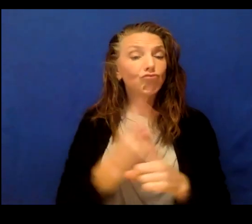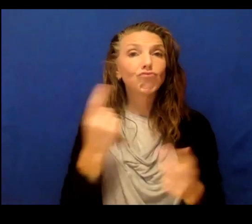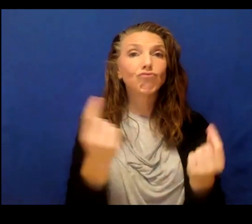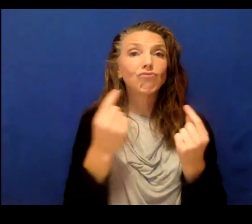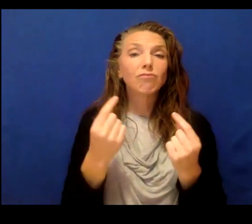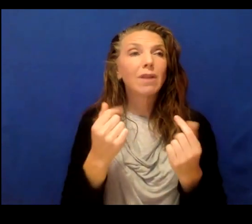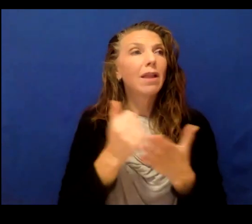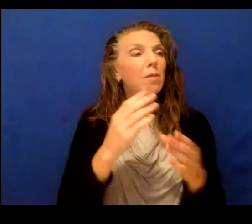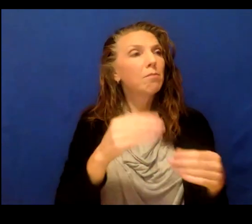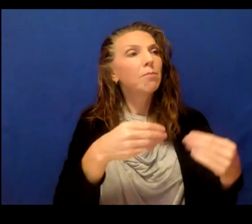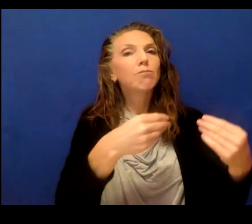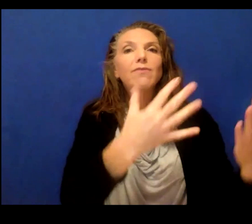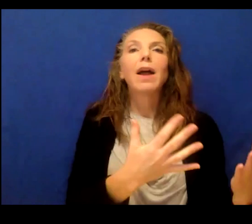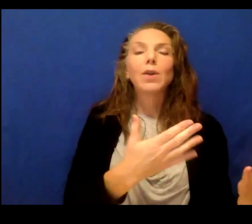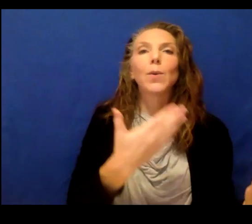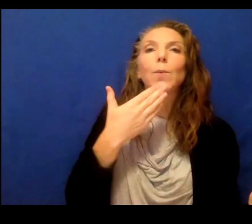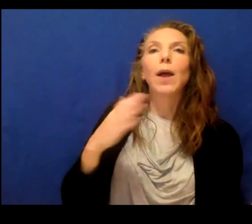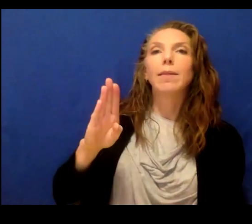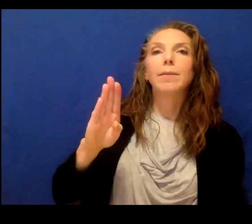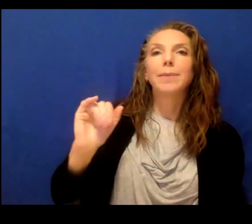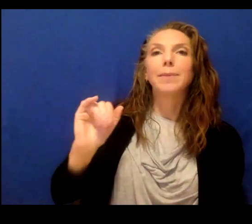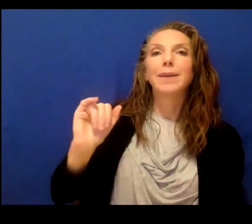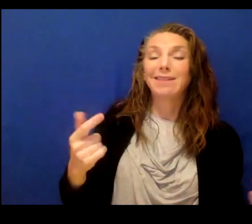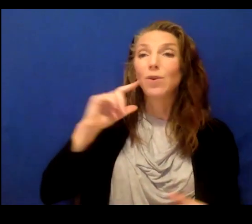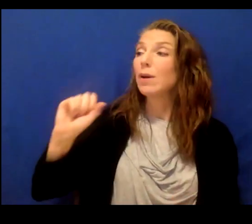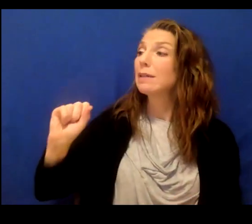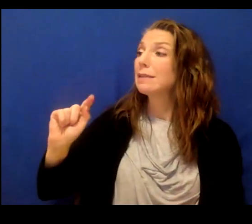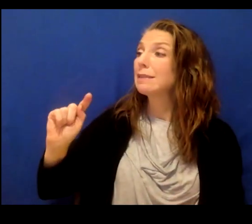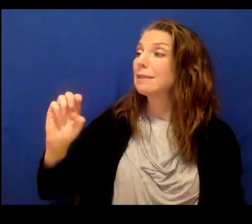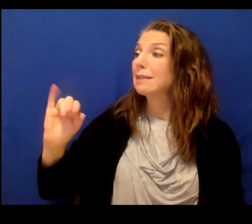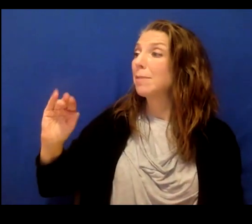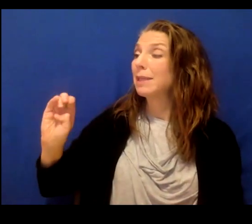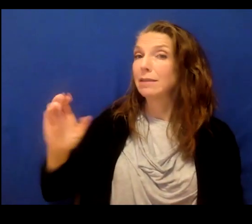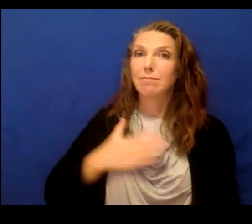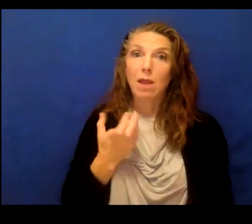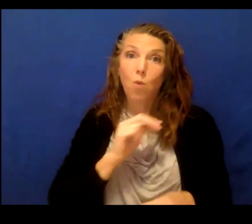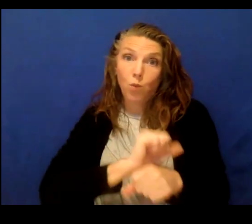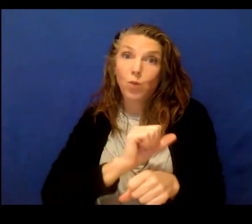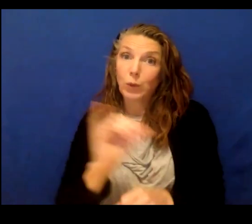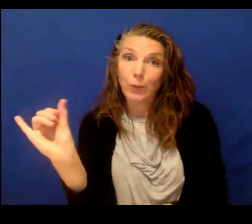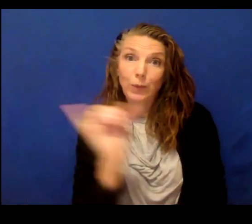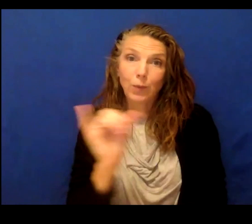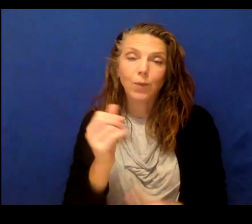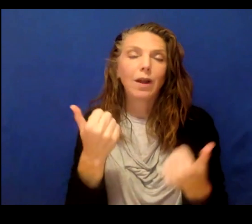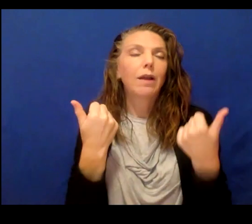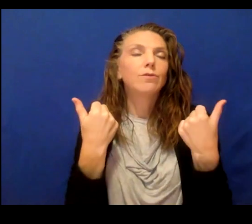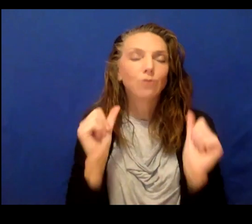provider well-being, especially for STEMI. And in my own work, I try to, as much as I